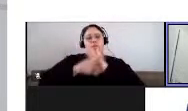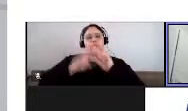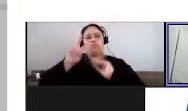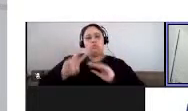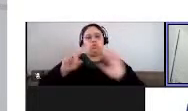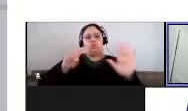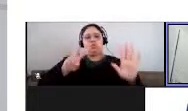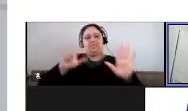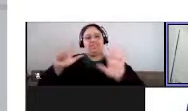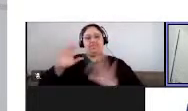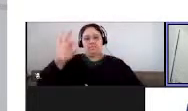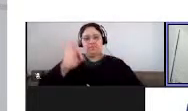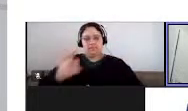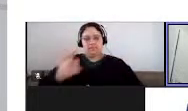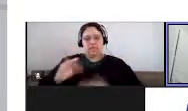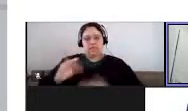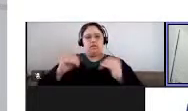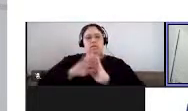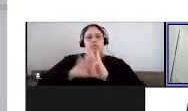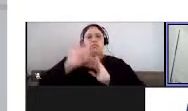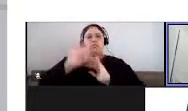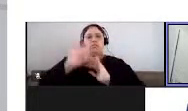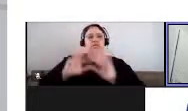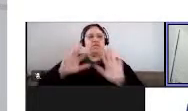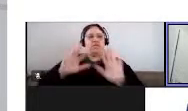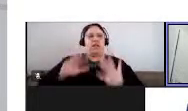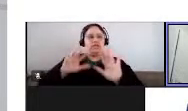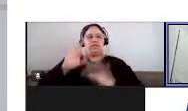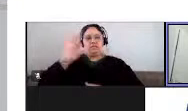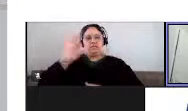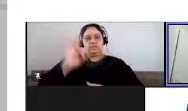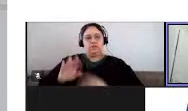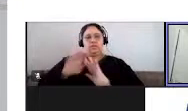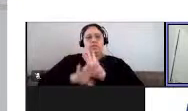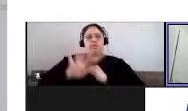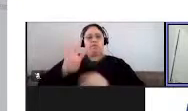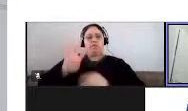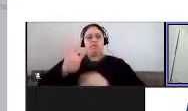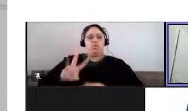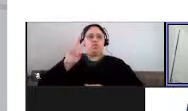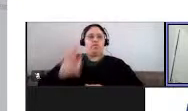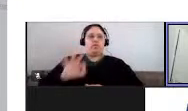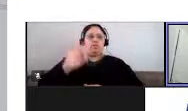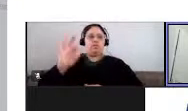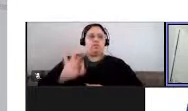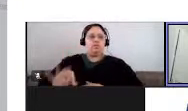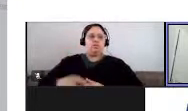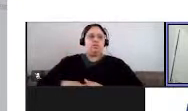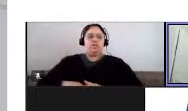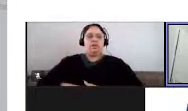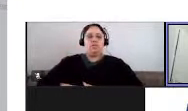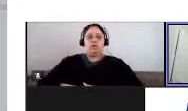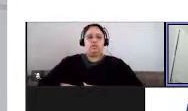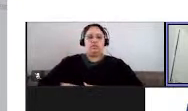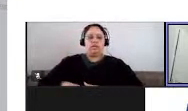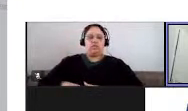Program 3, 19%, and Program 4, 23%. So in total, we